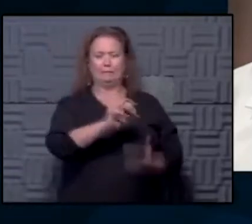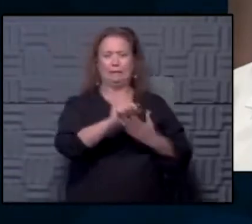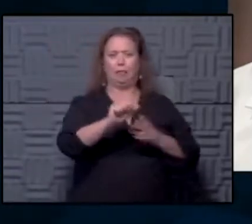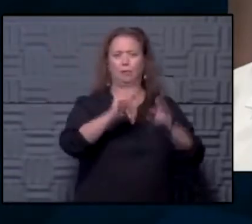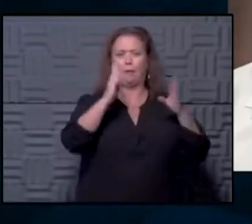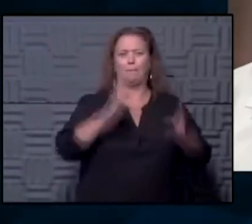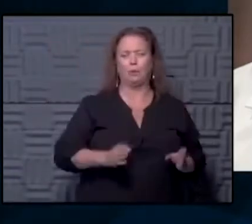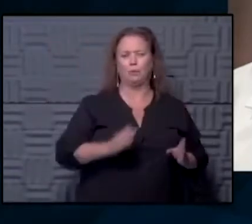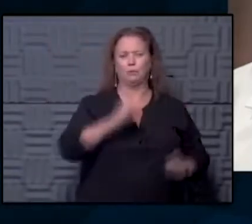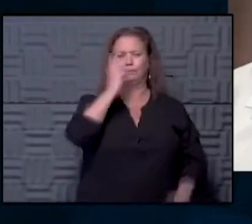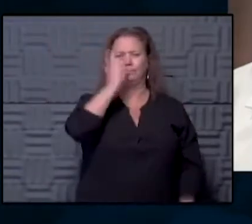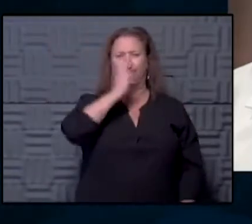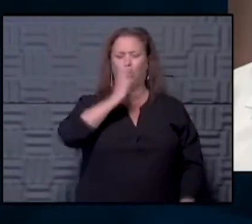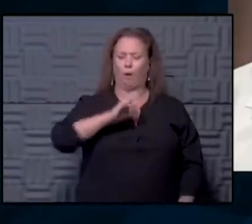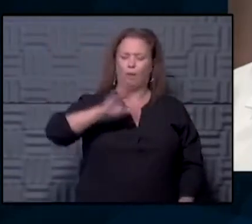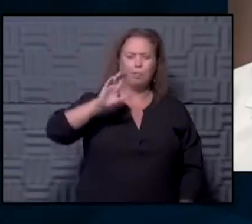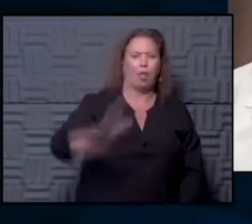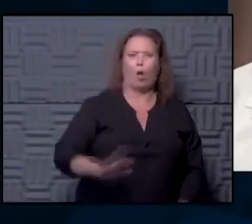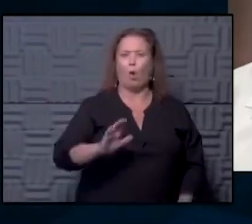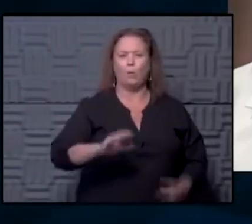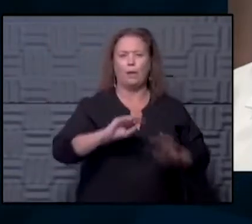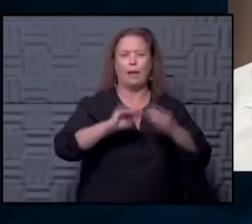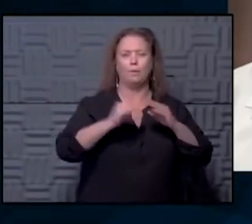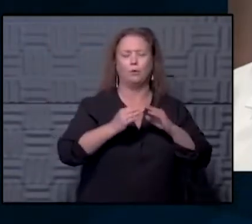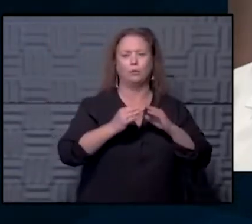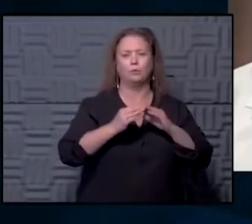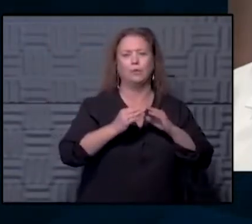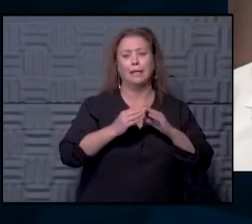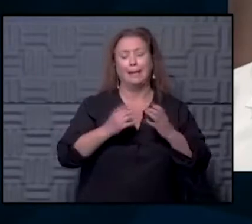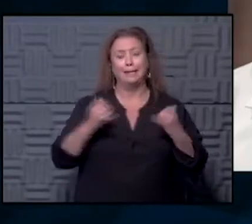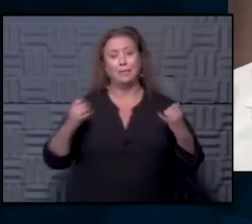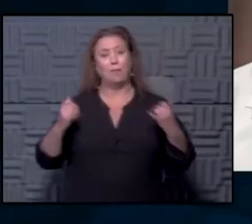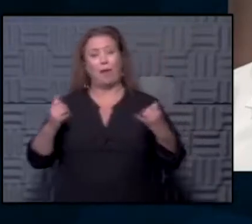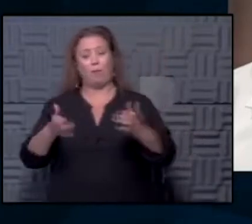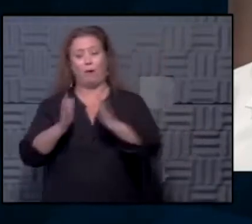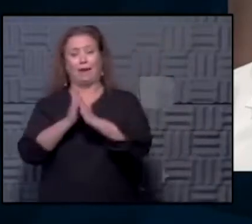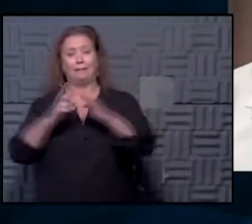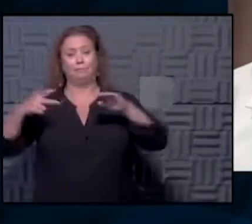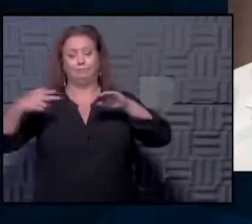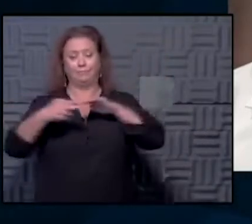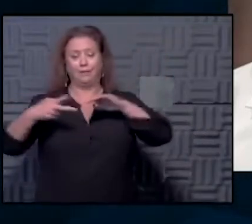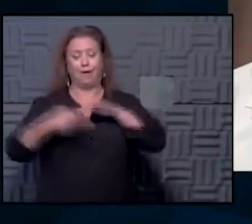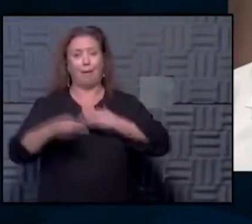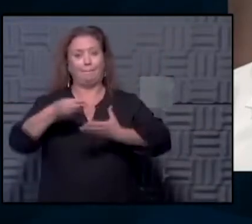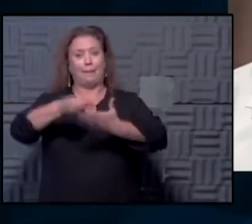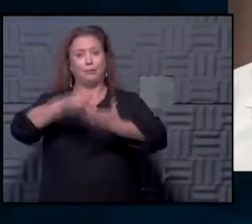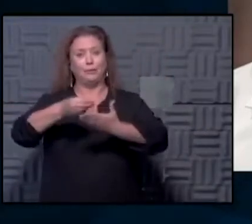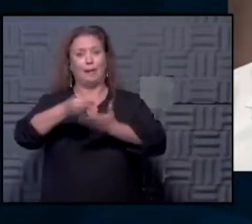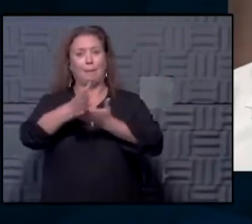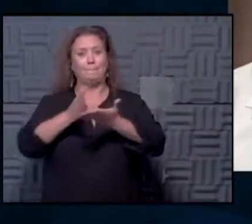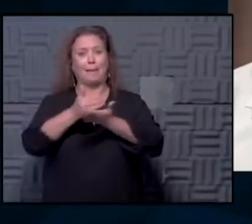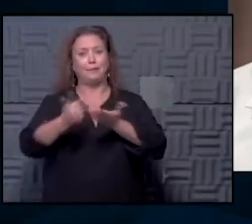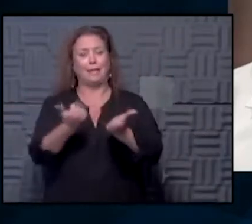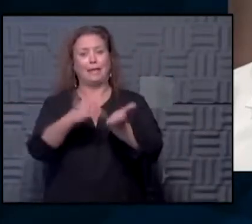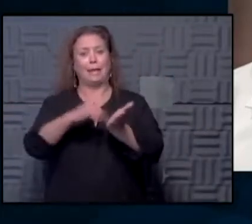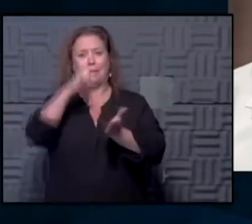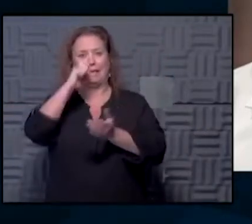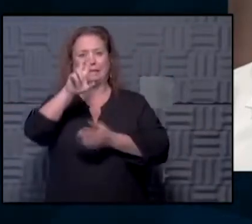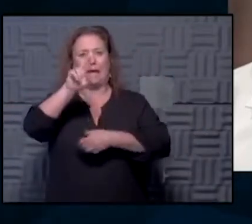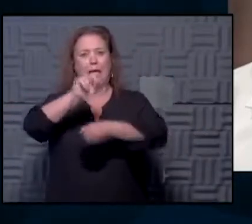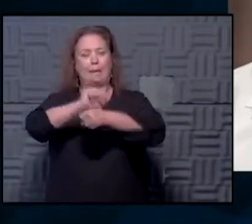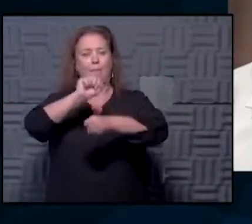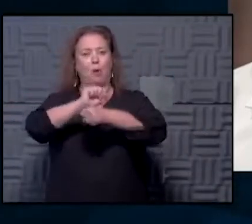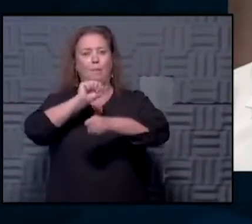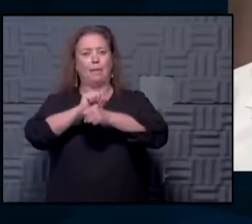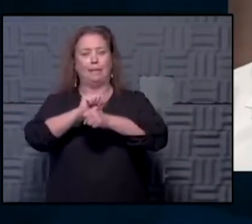of public health funding. And curiously, now we're asked to do budget cuts because of the fact that with as much unemployment, there's